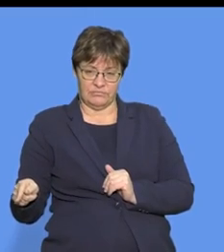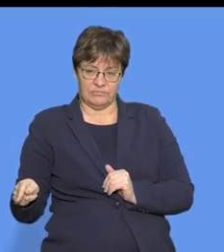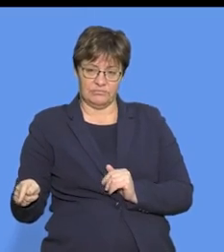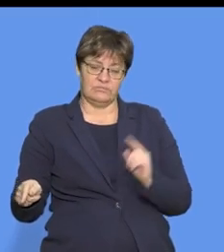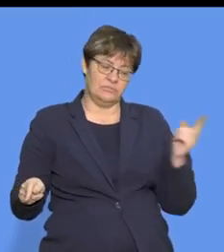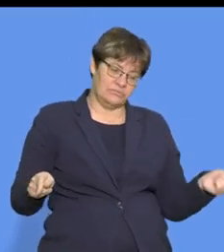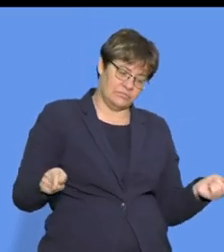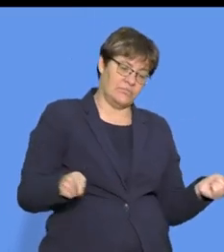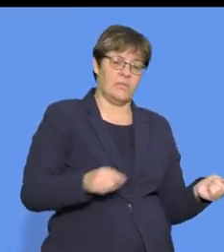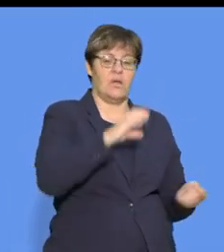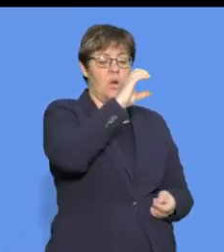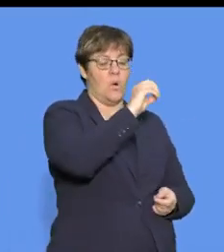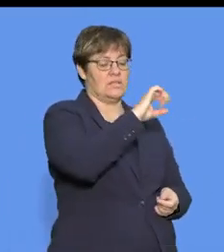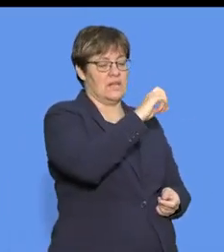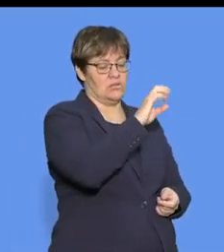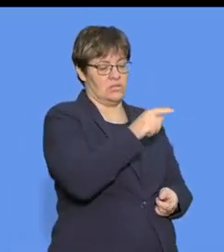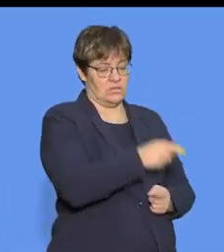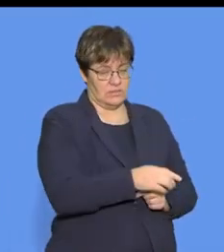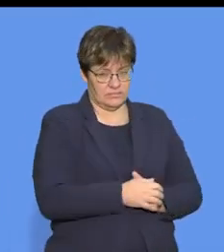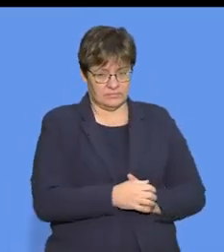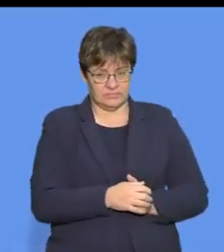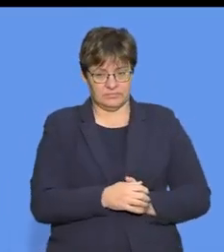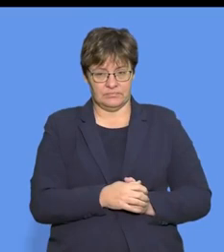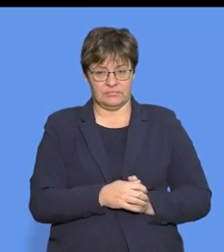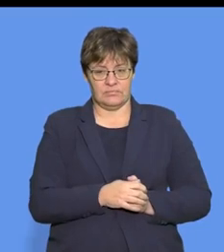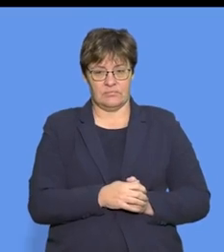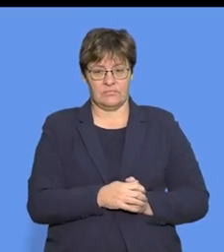and we have oxidation over there.